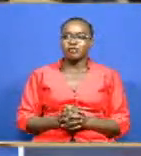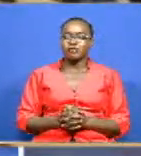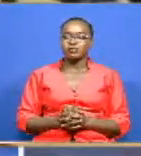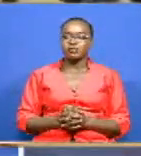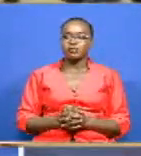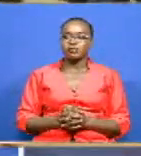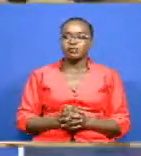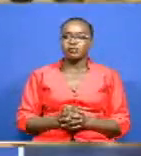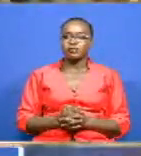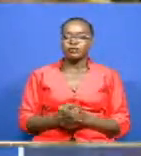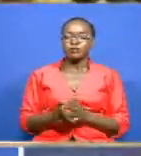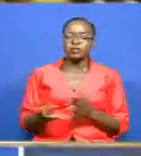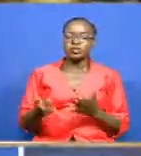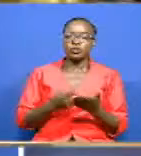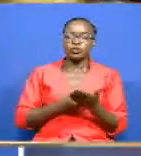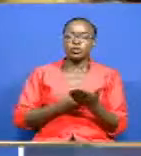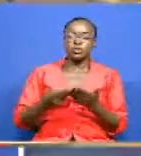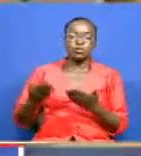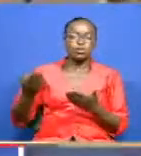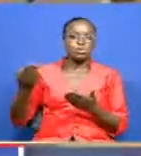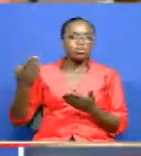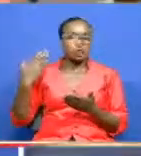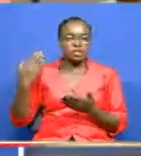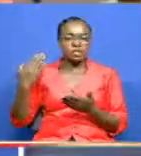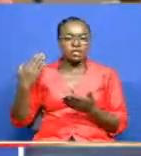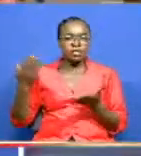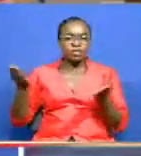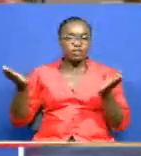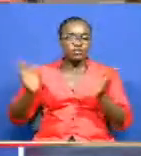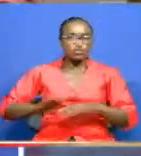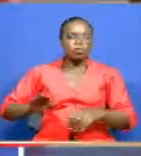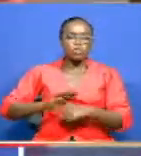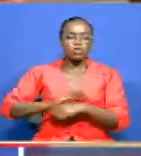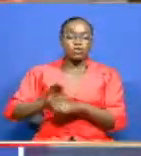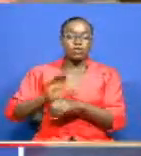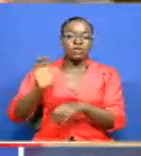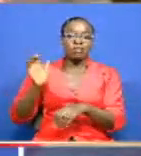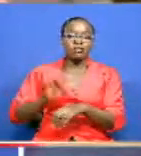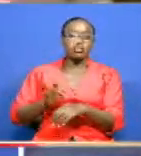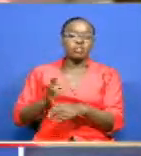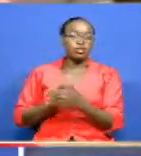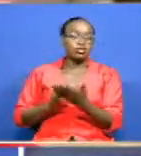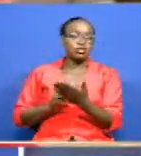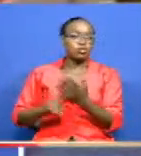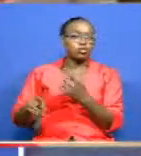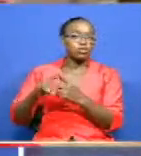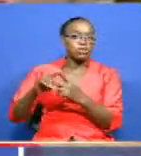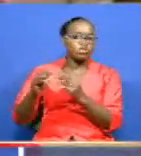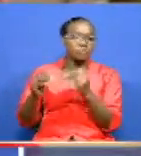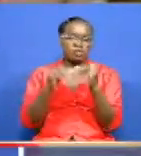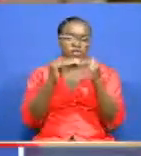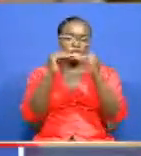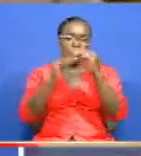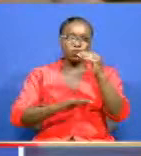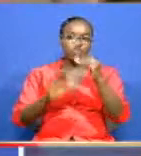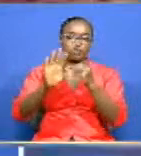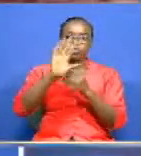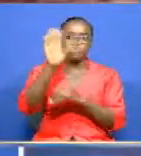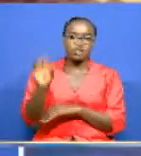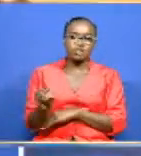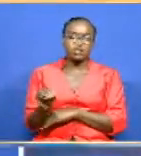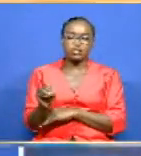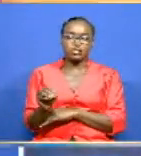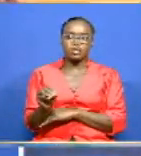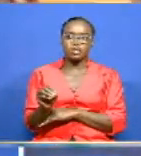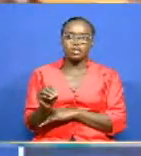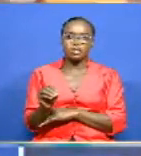For the past 2 weeks, the country has witnessed a steady drop in COVID-19 infections with a positivity rate below 5%.